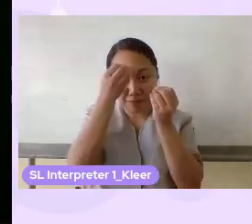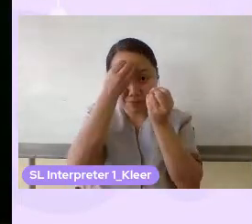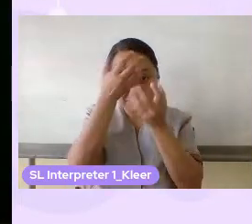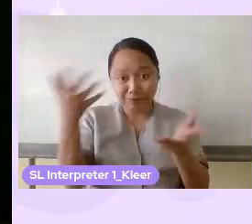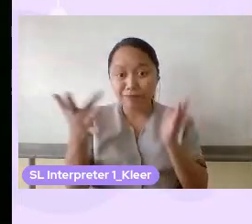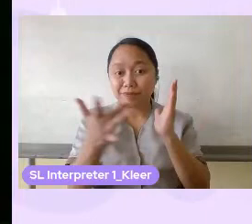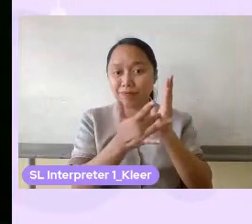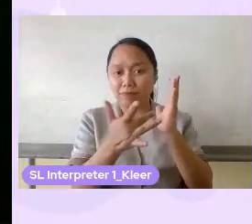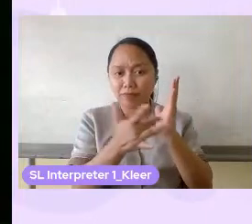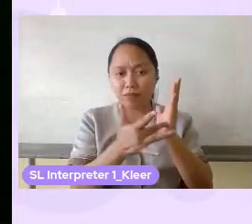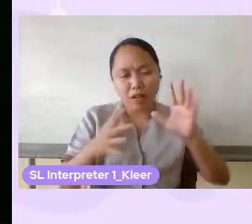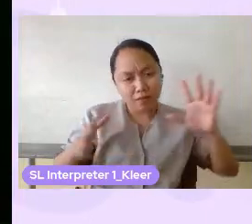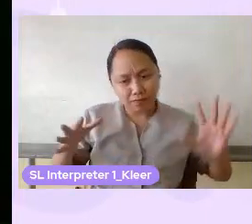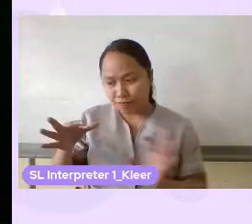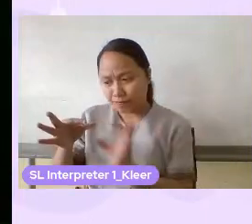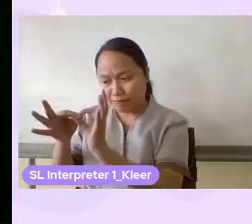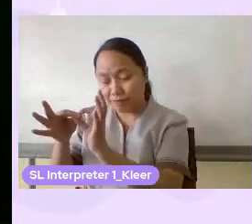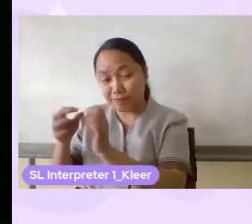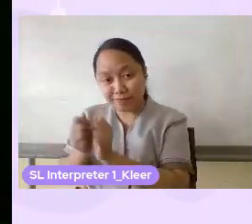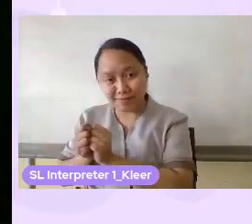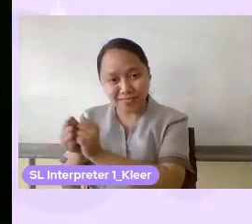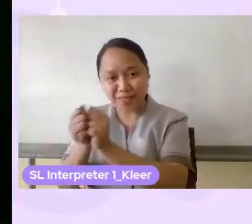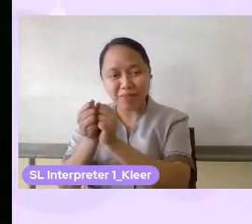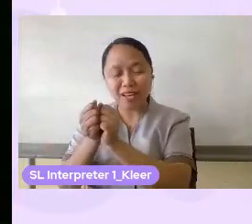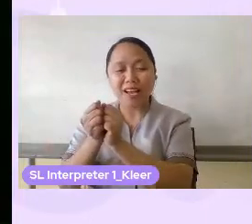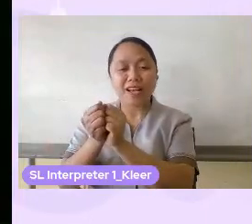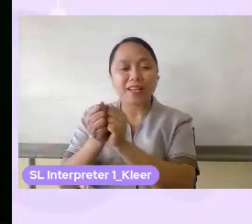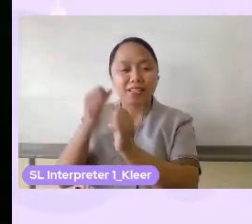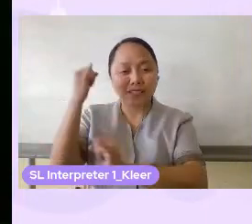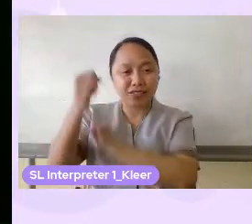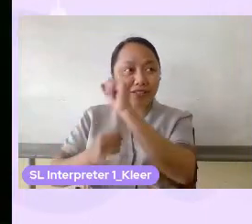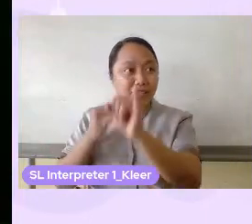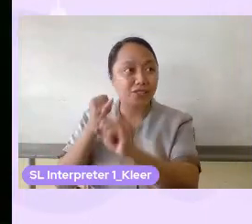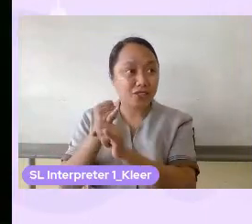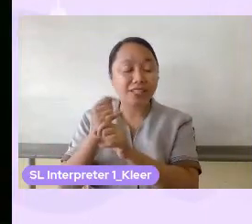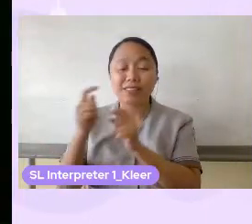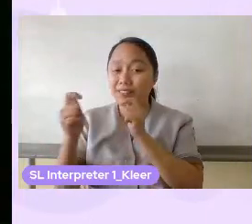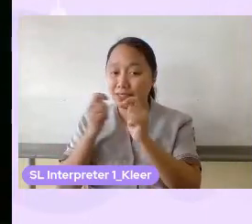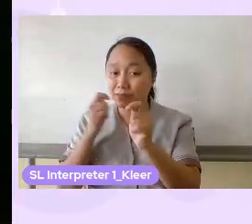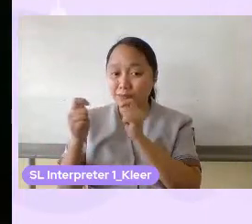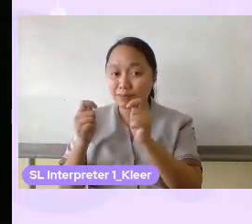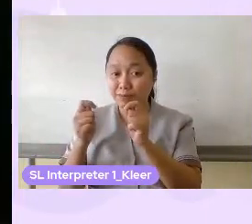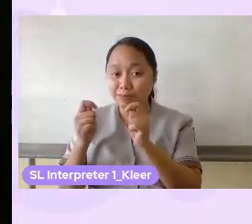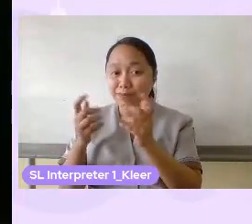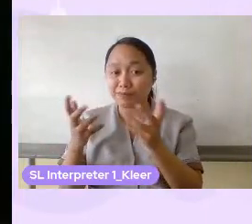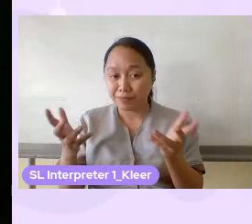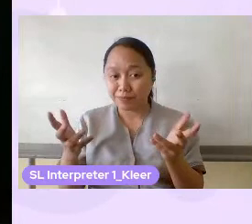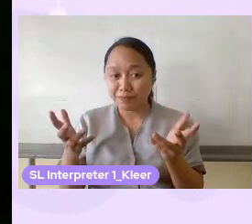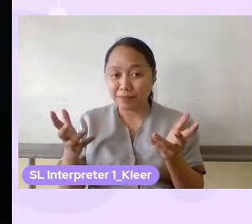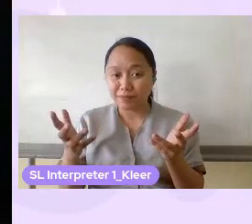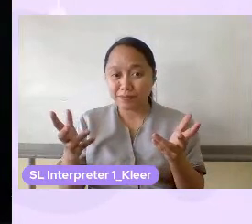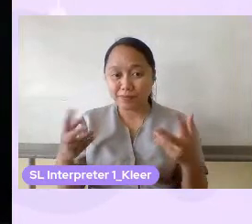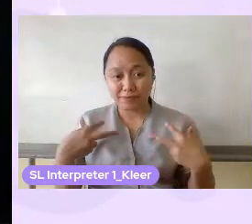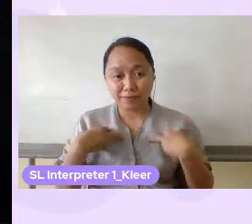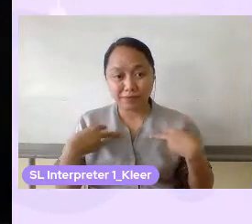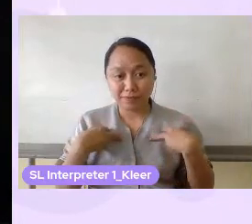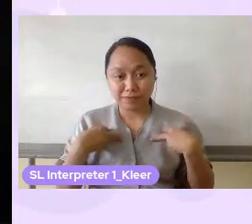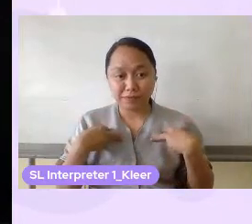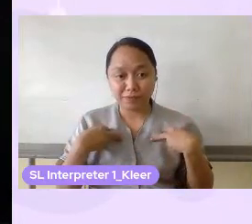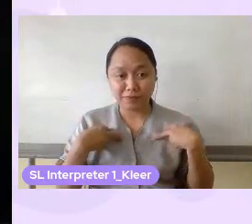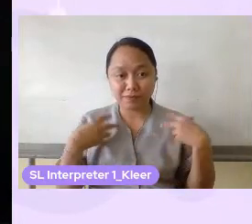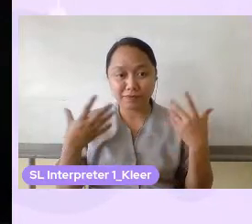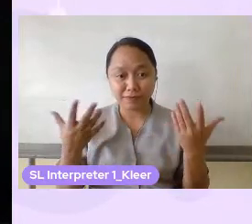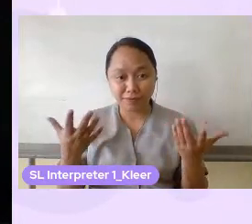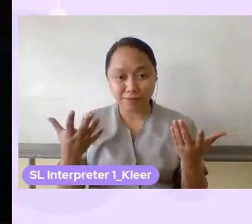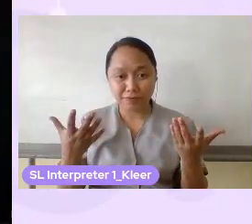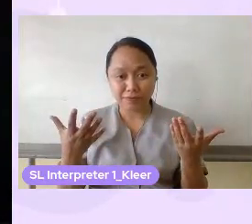the International Telecommunications Union. And in that activity,